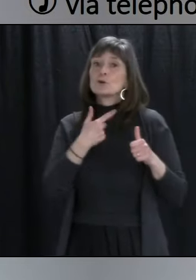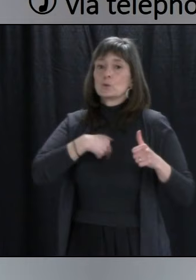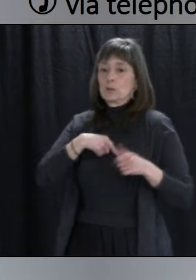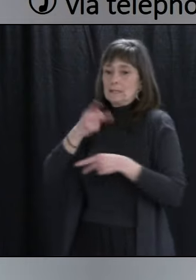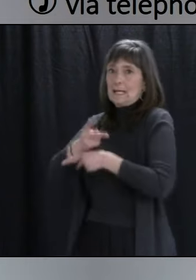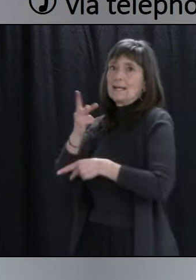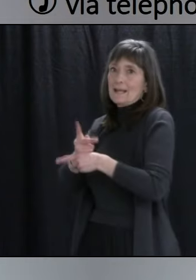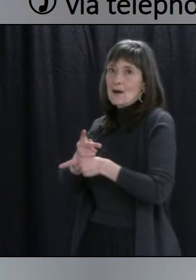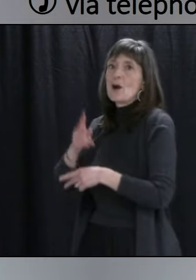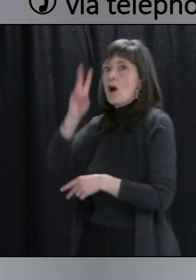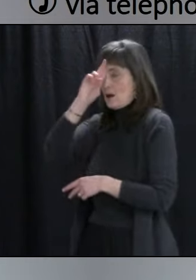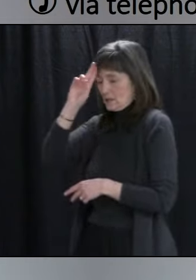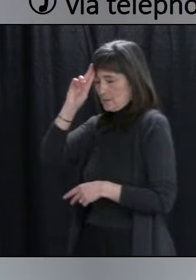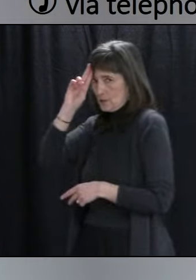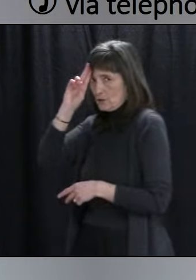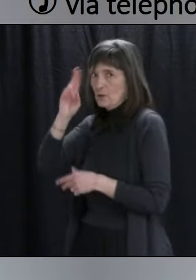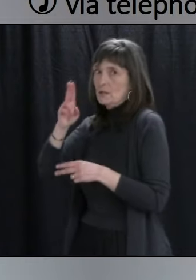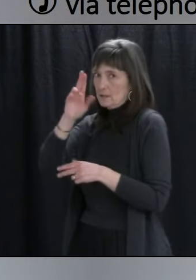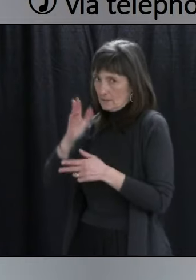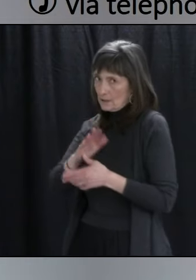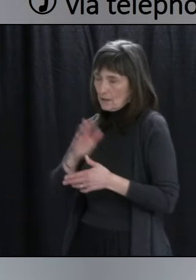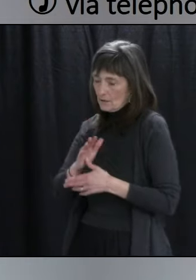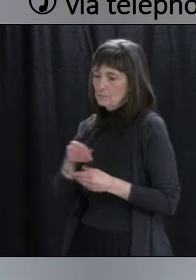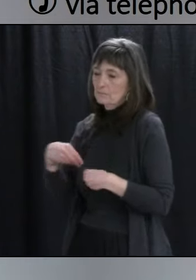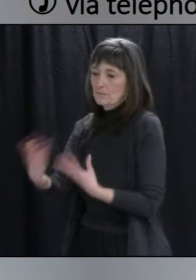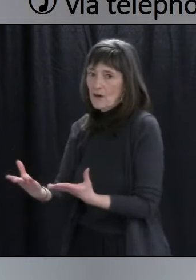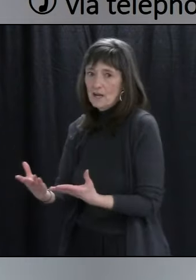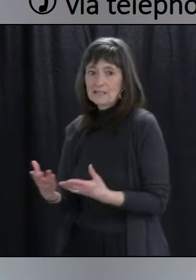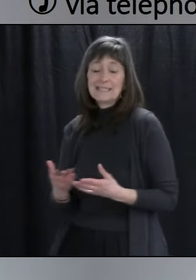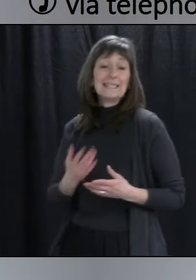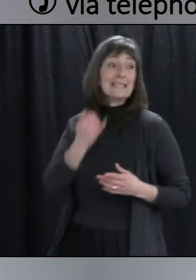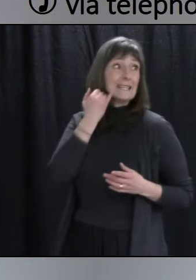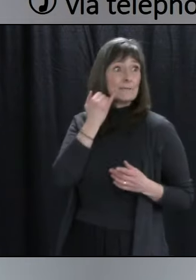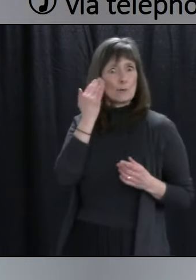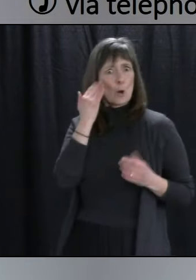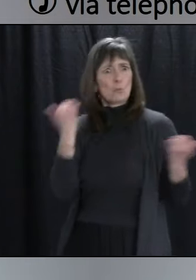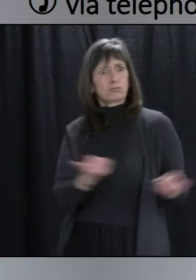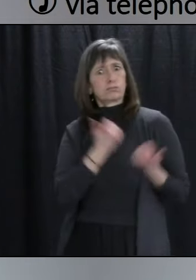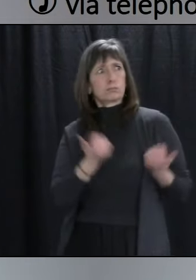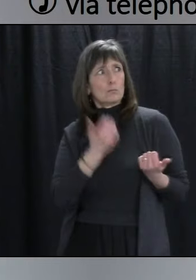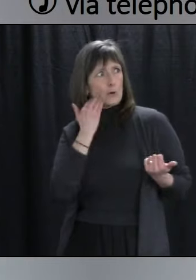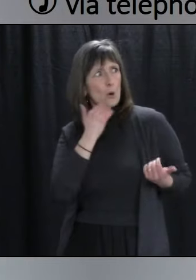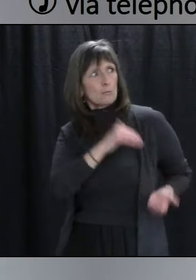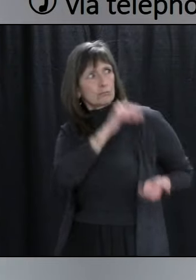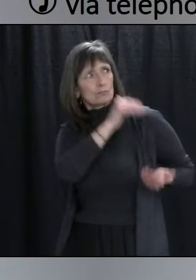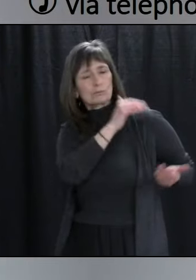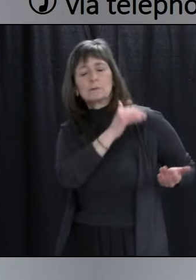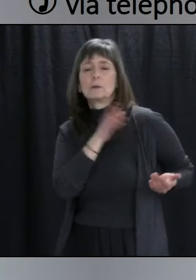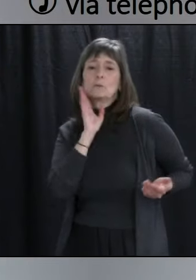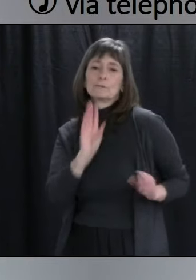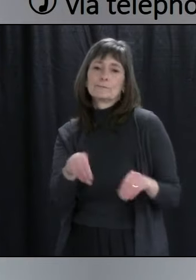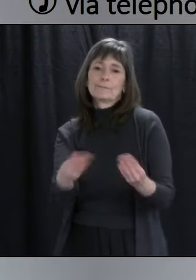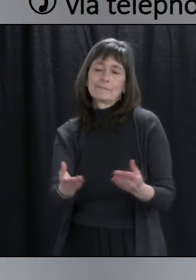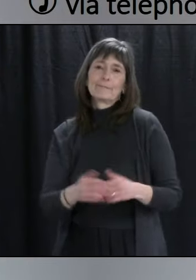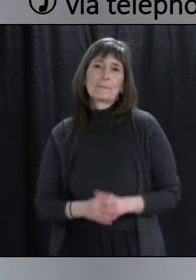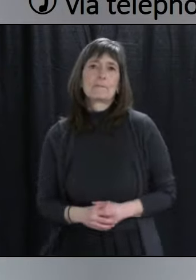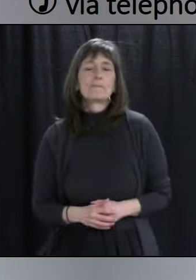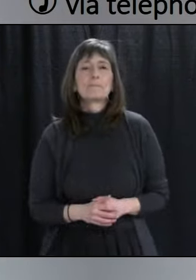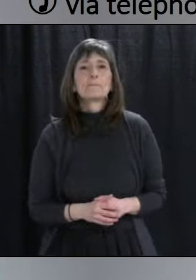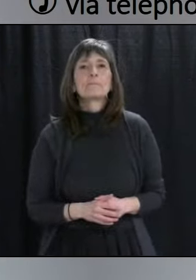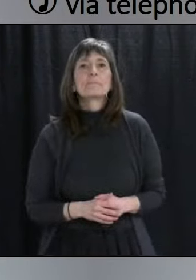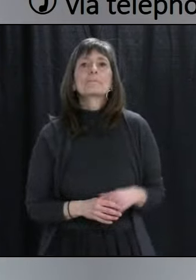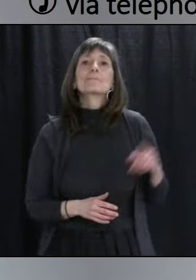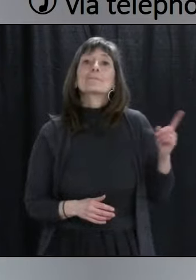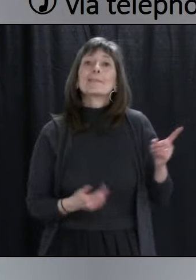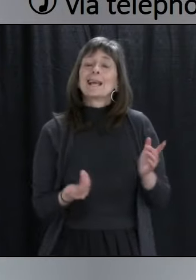health. Dr. Fitzgerald has emphasized, as has the Premier, the issue of social distancing. The rationale behind this